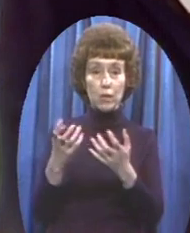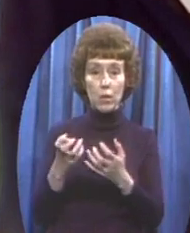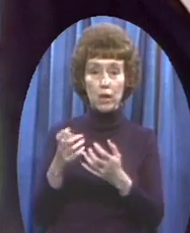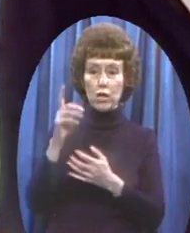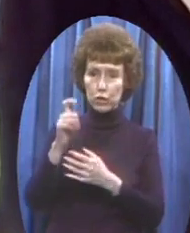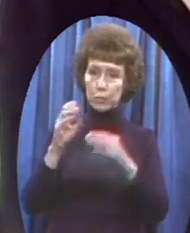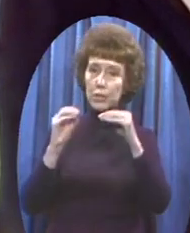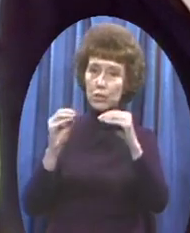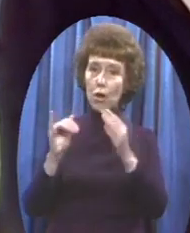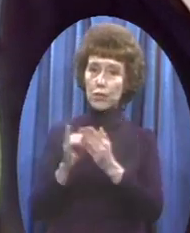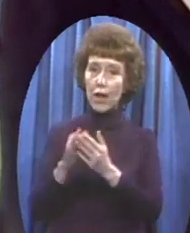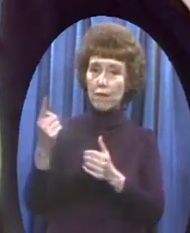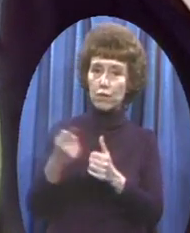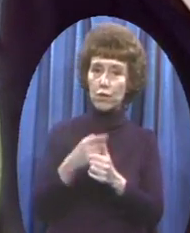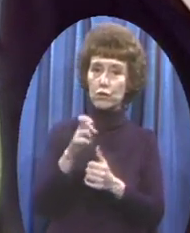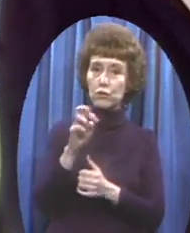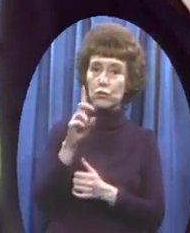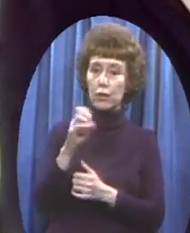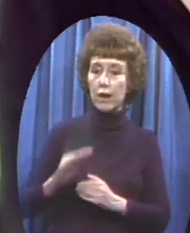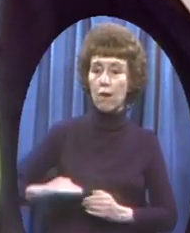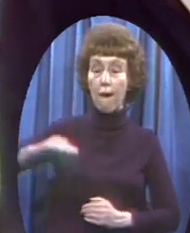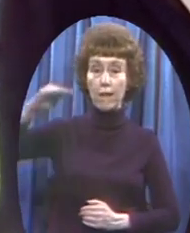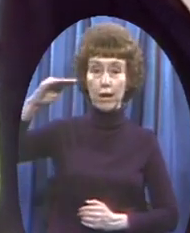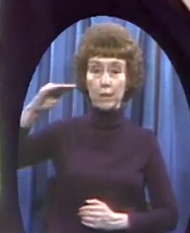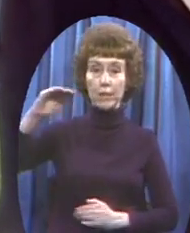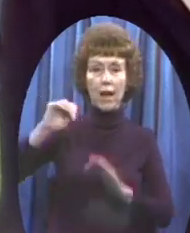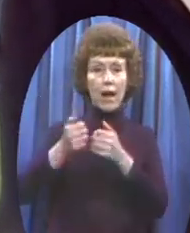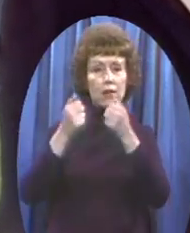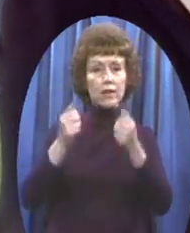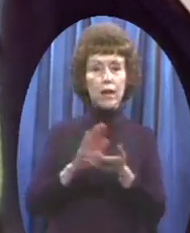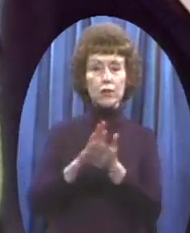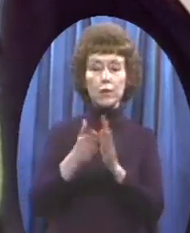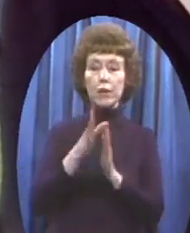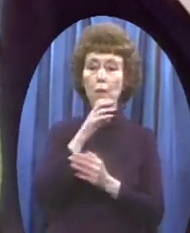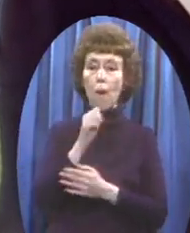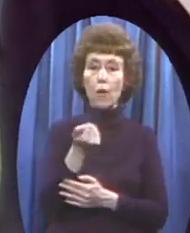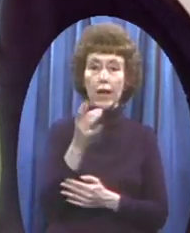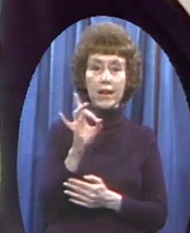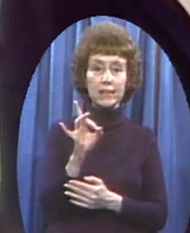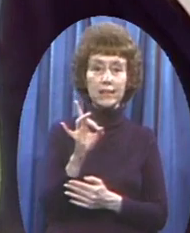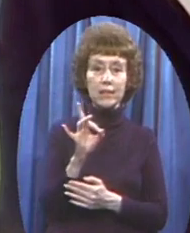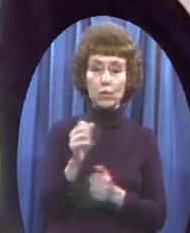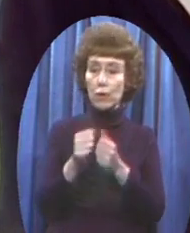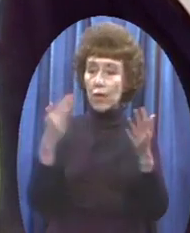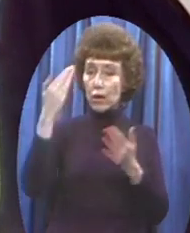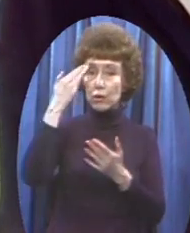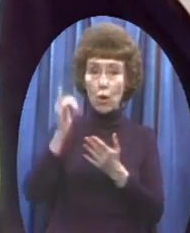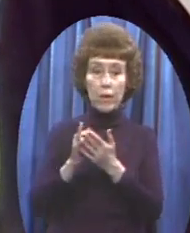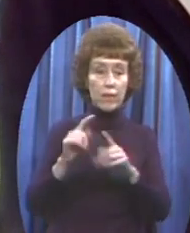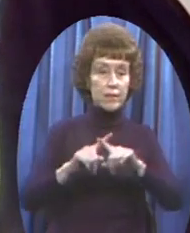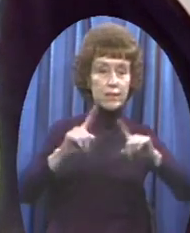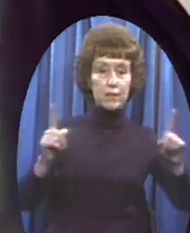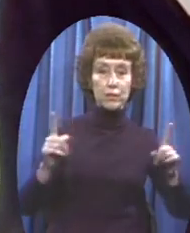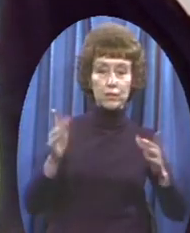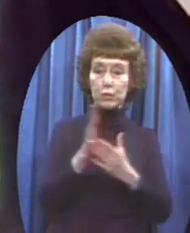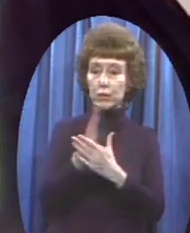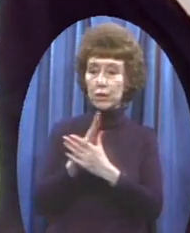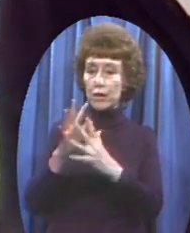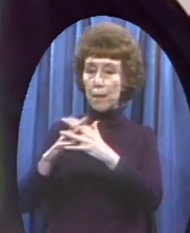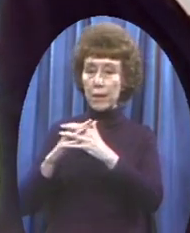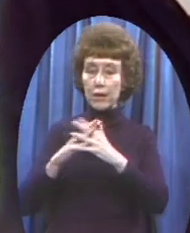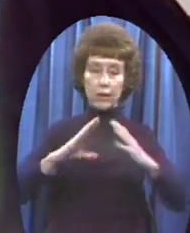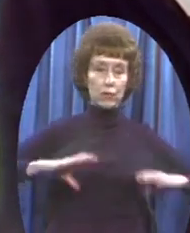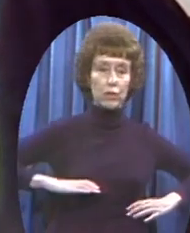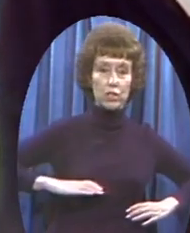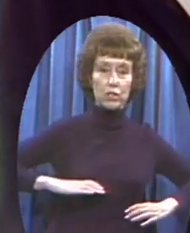having learned what's that difference and only be conscious of what is wrong in this country, which you see every day on television, every day